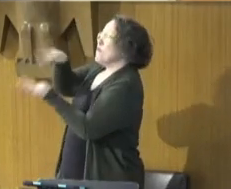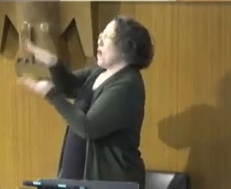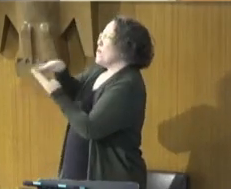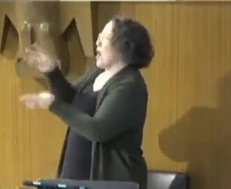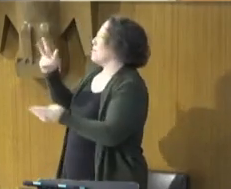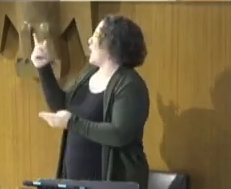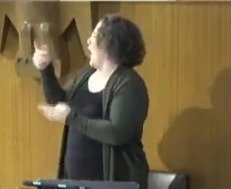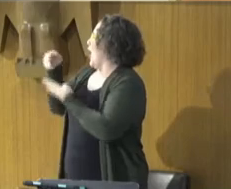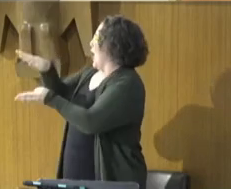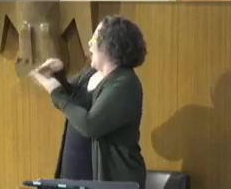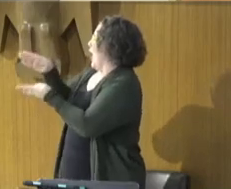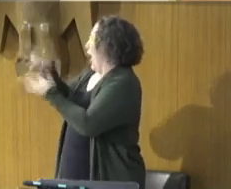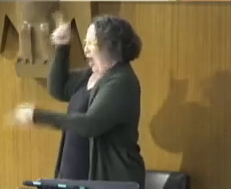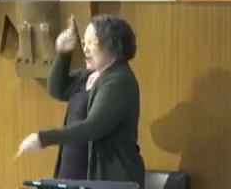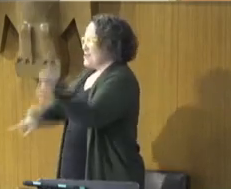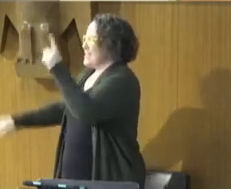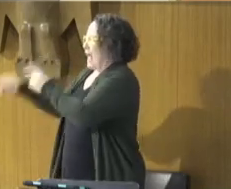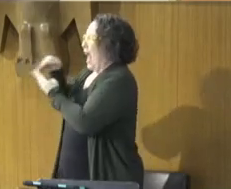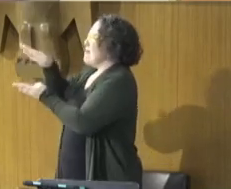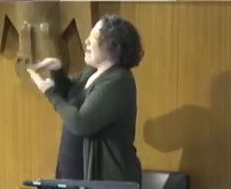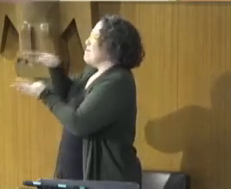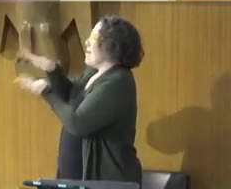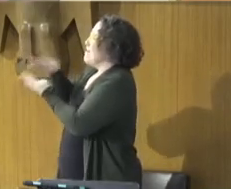Someone agrees with me.